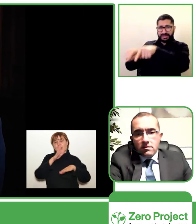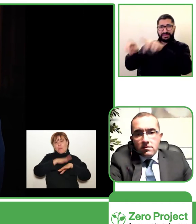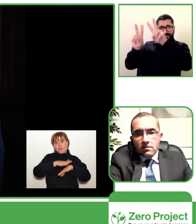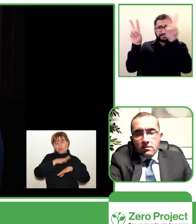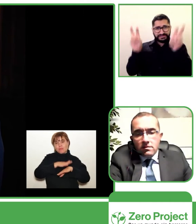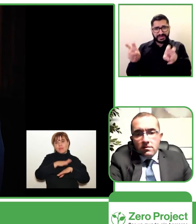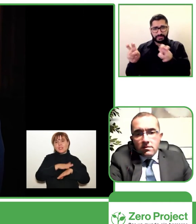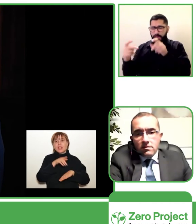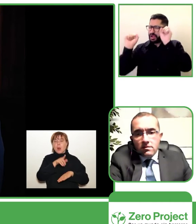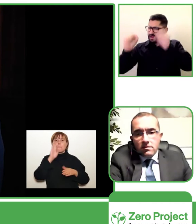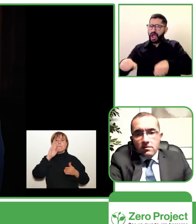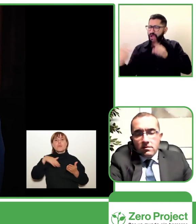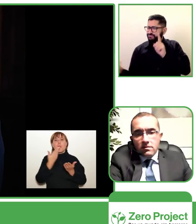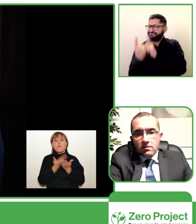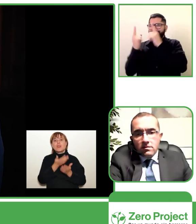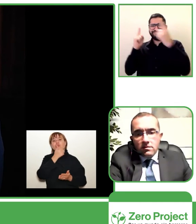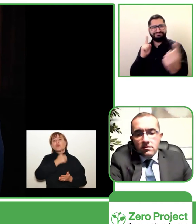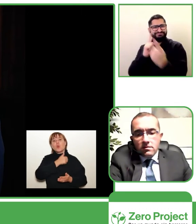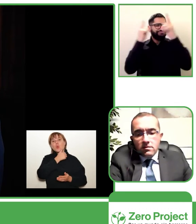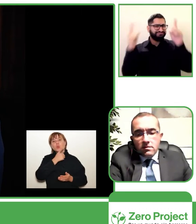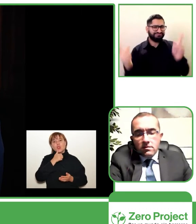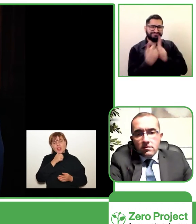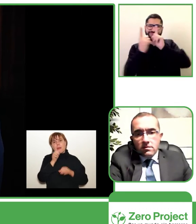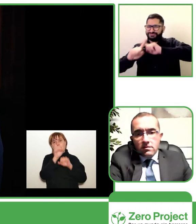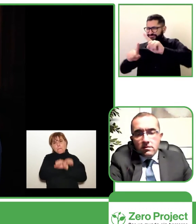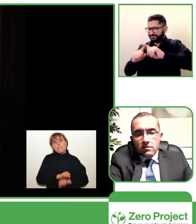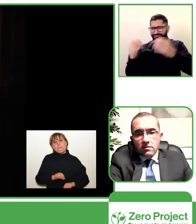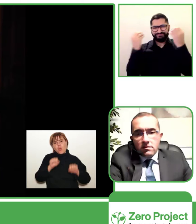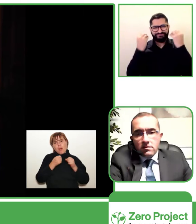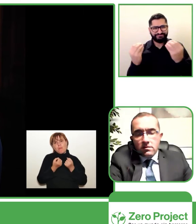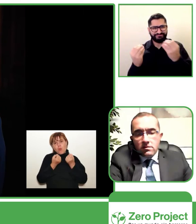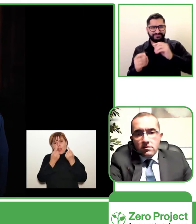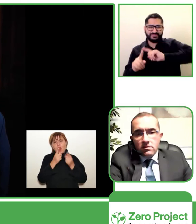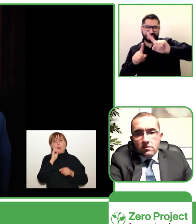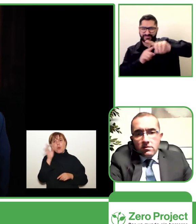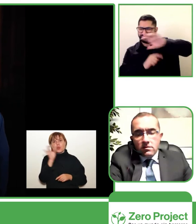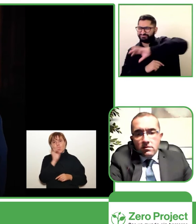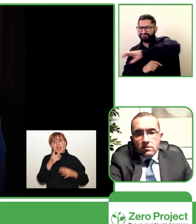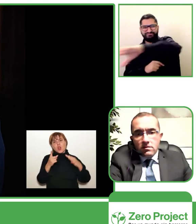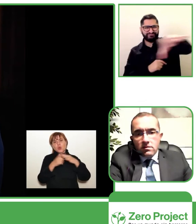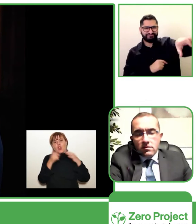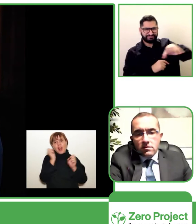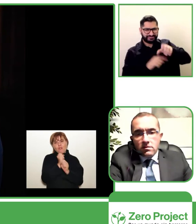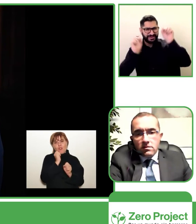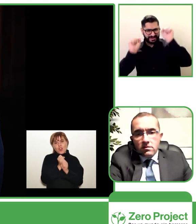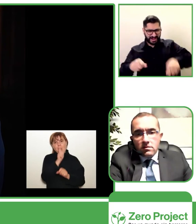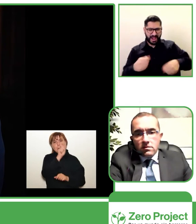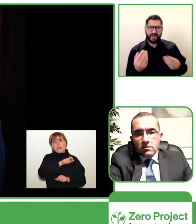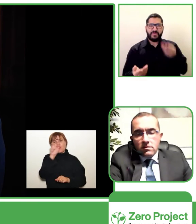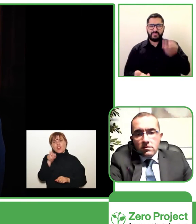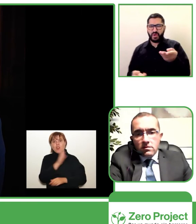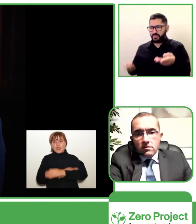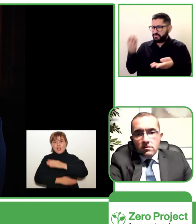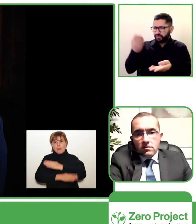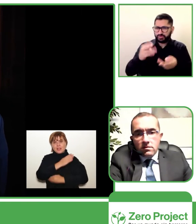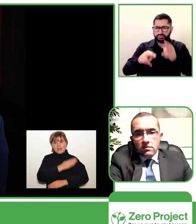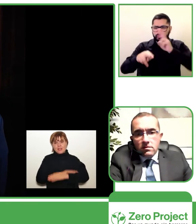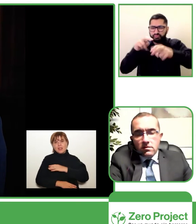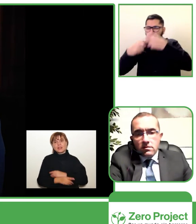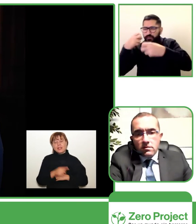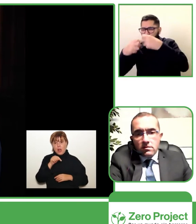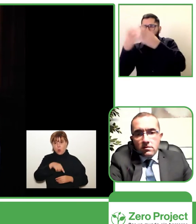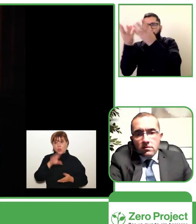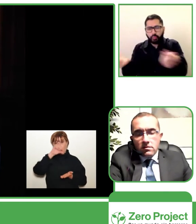magnificent encounter, and unquestionably we'll find among all of the stakeholders proposals and solutions that will allow us to